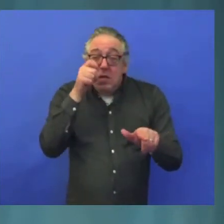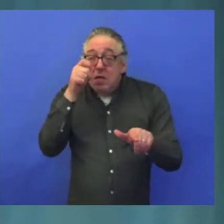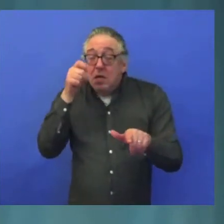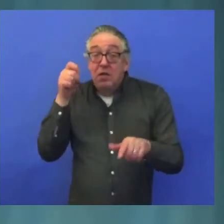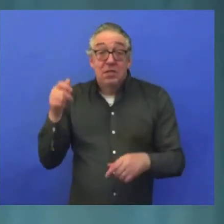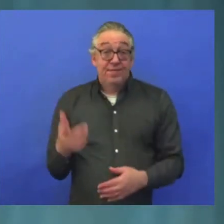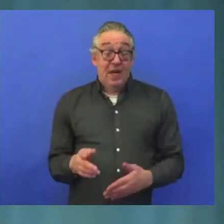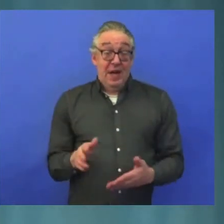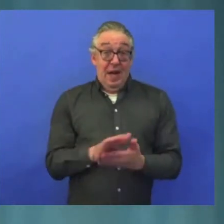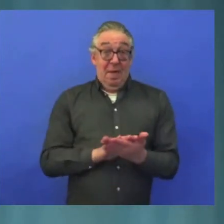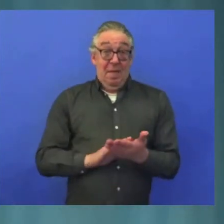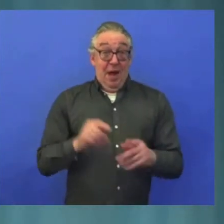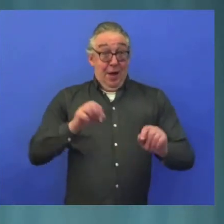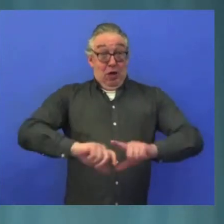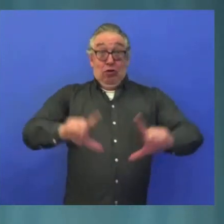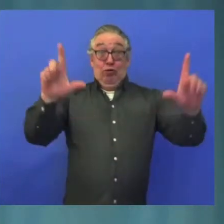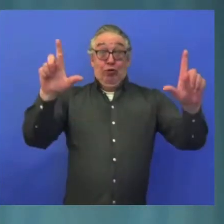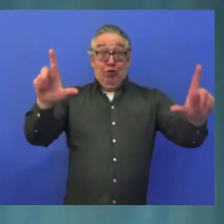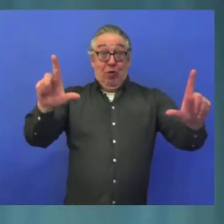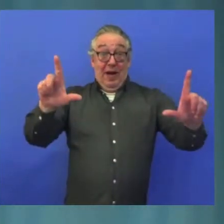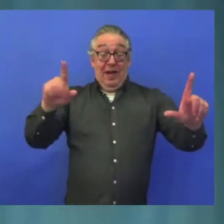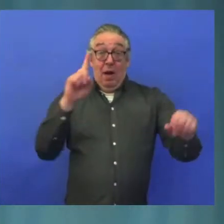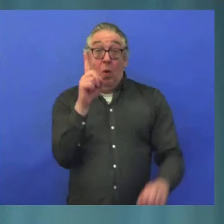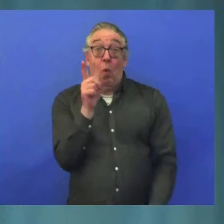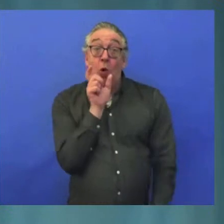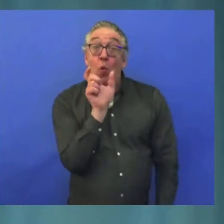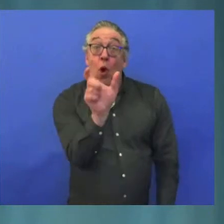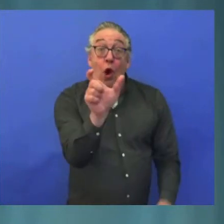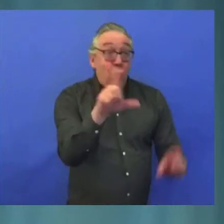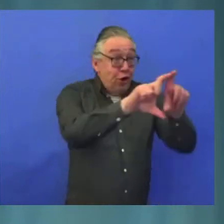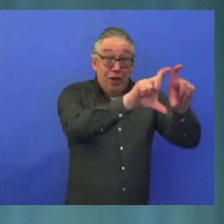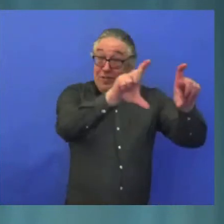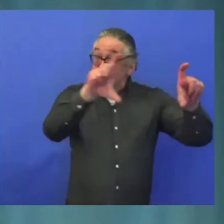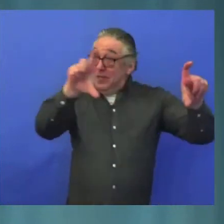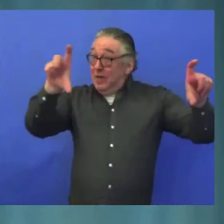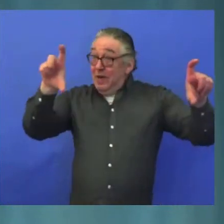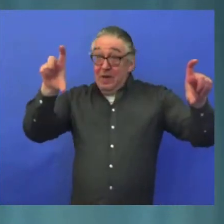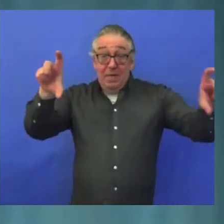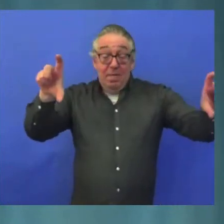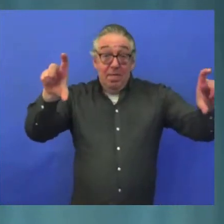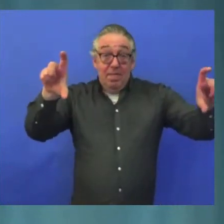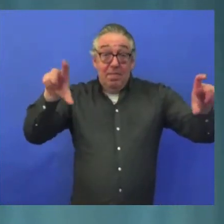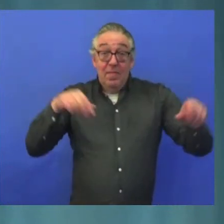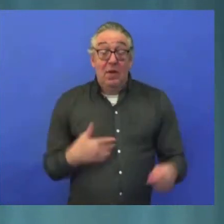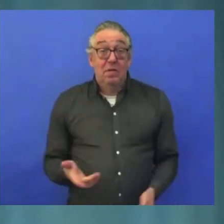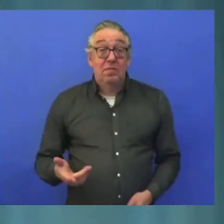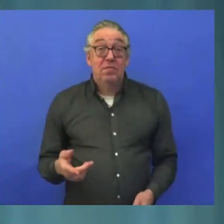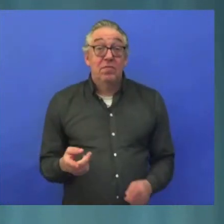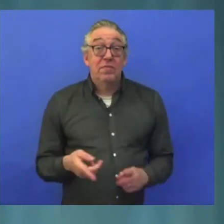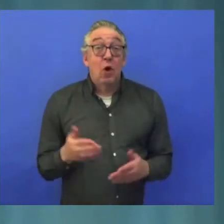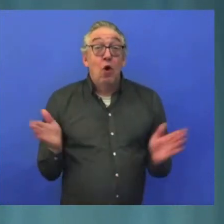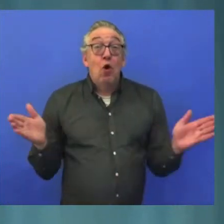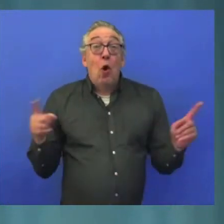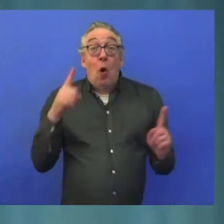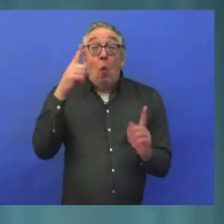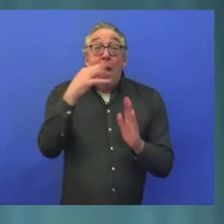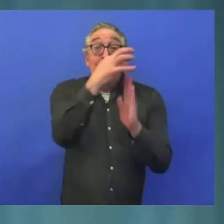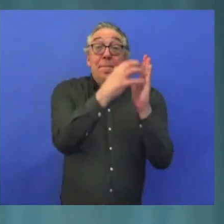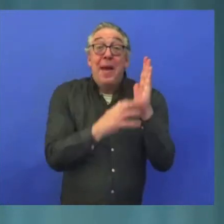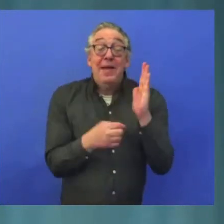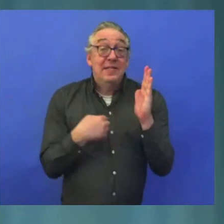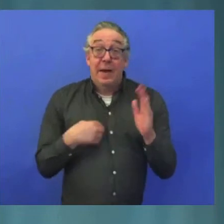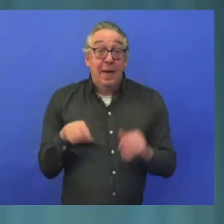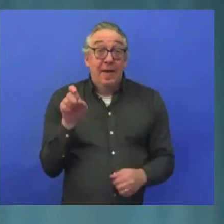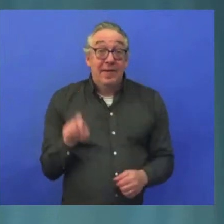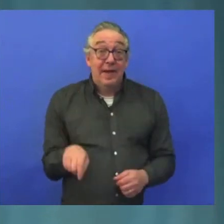screen, and I needed half an hour for a small page to read it. And after this, I was